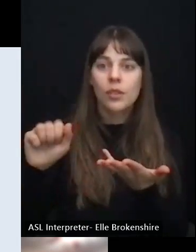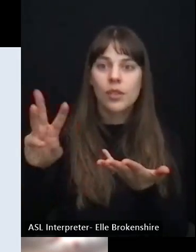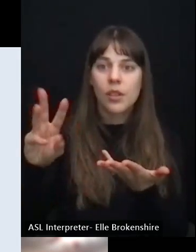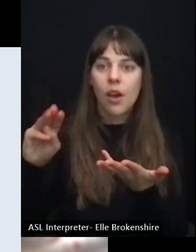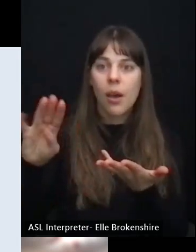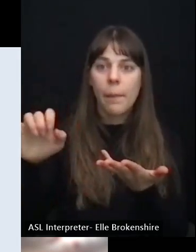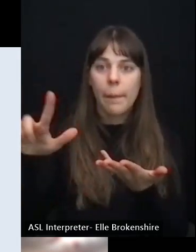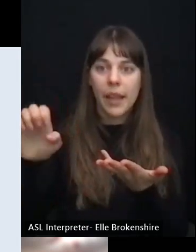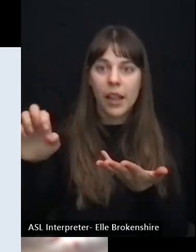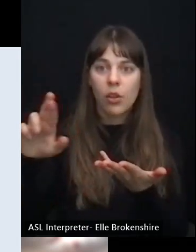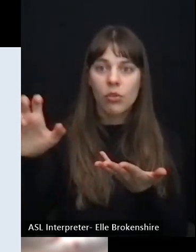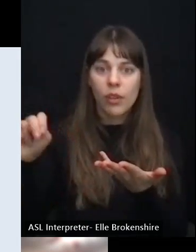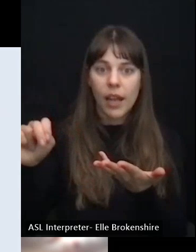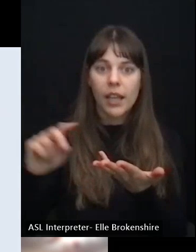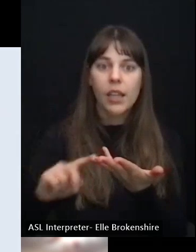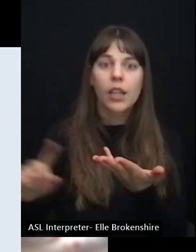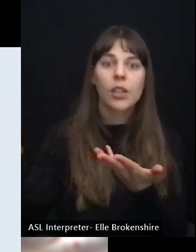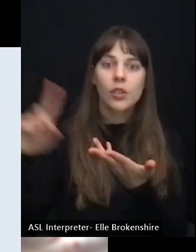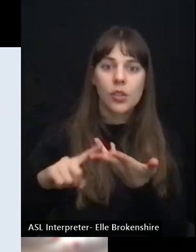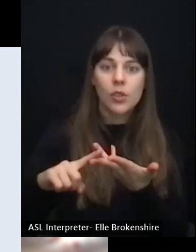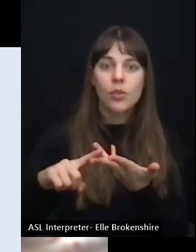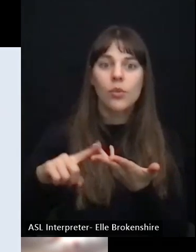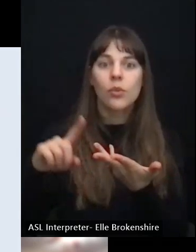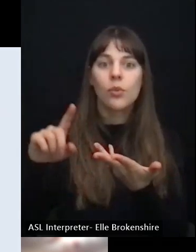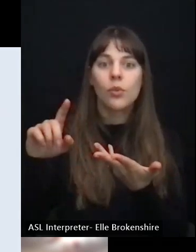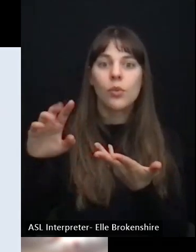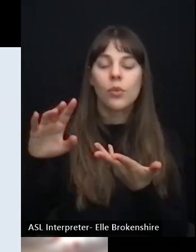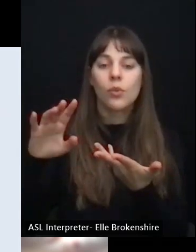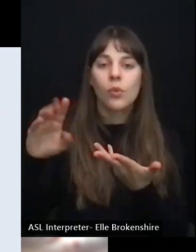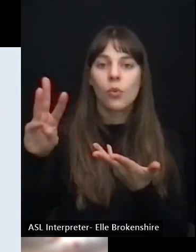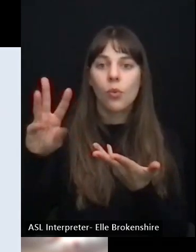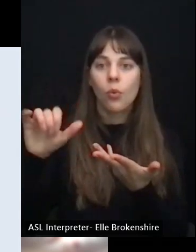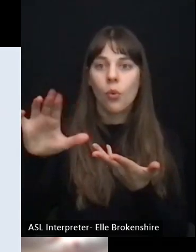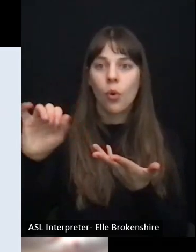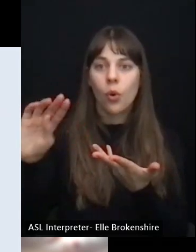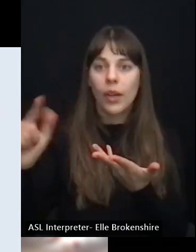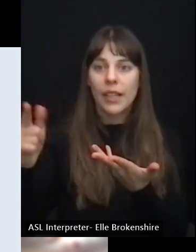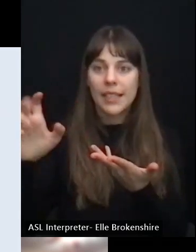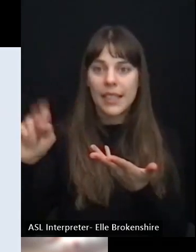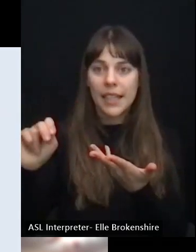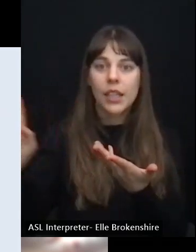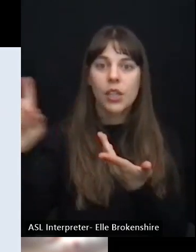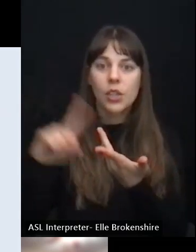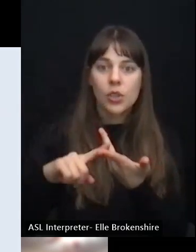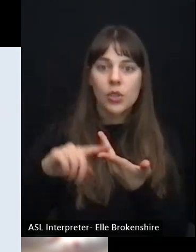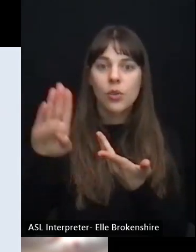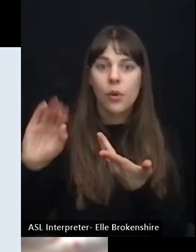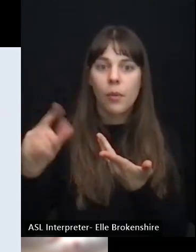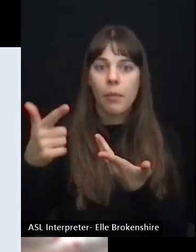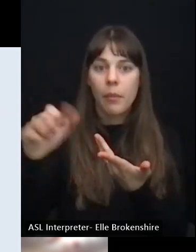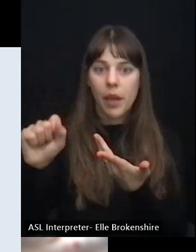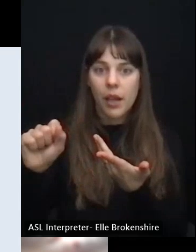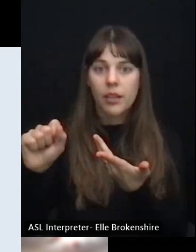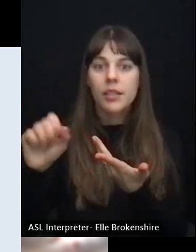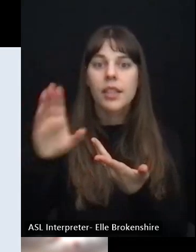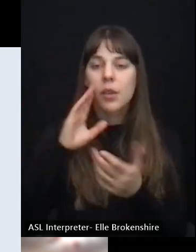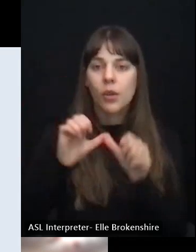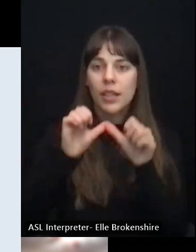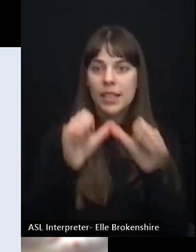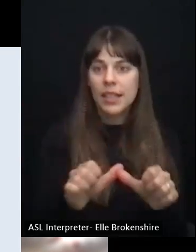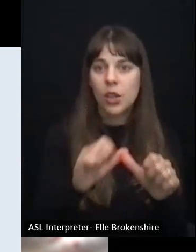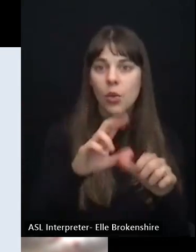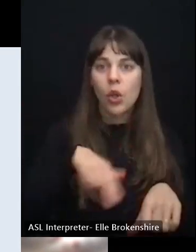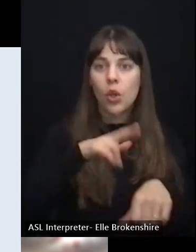The next route will be the Route 41, and this is the same exact routing that the 39 will be doing. We'll